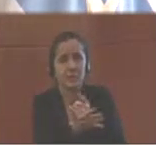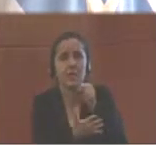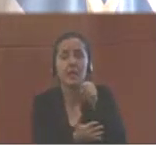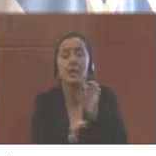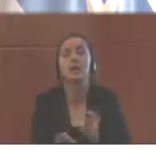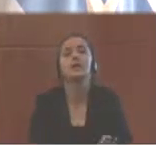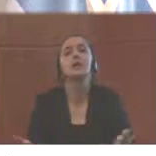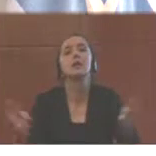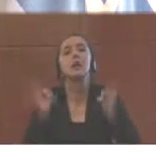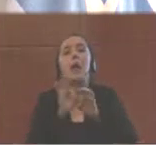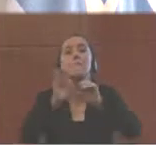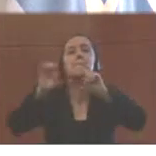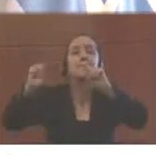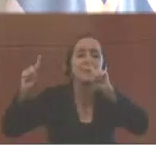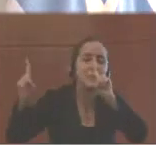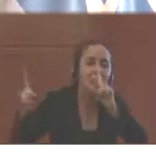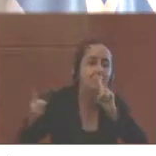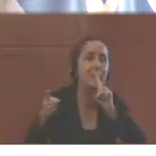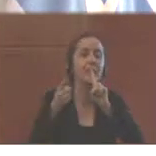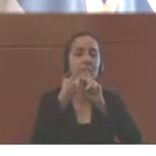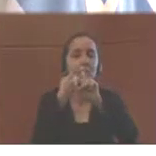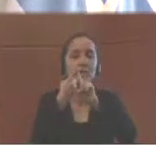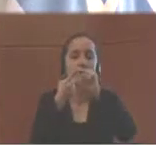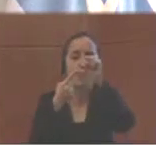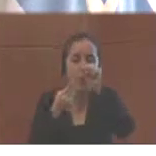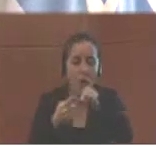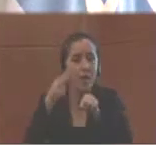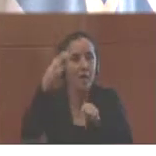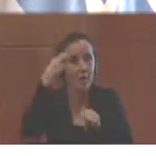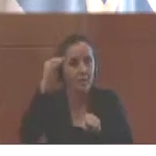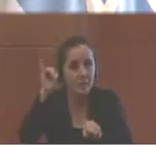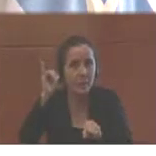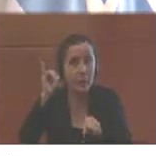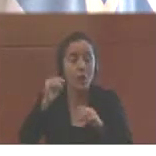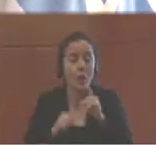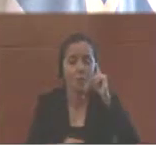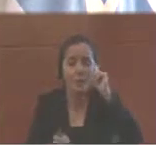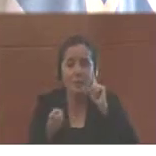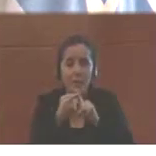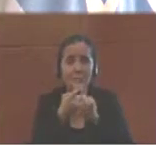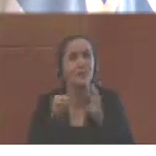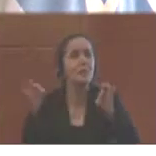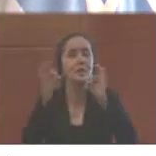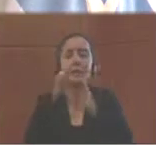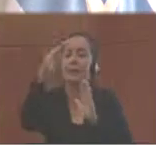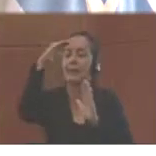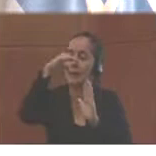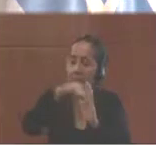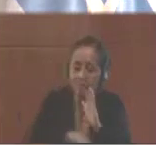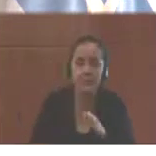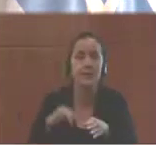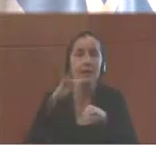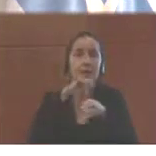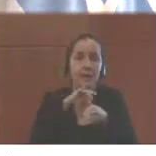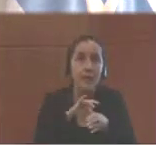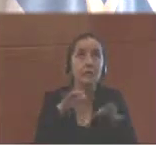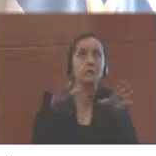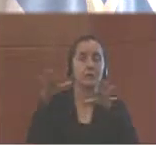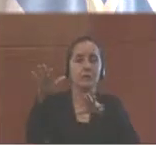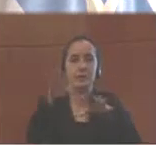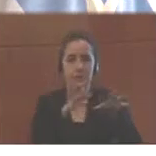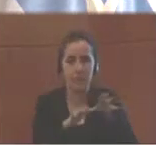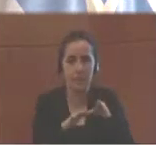is a priority for his government to reduce the risk of catastrophes.